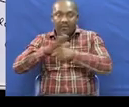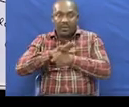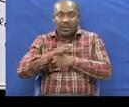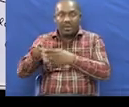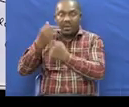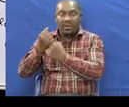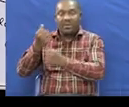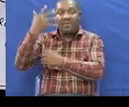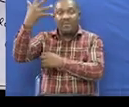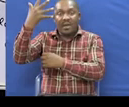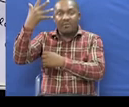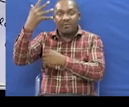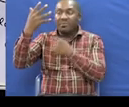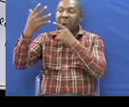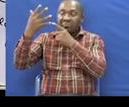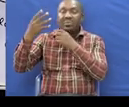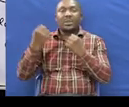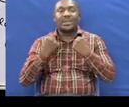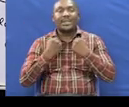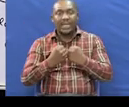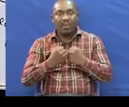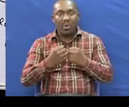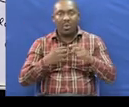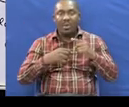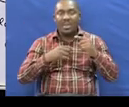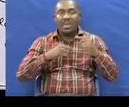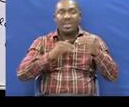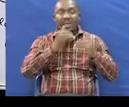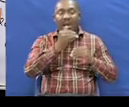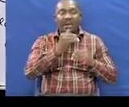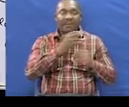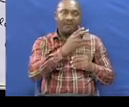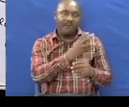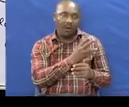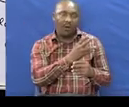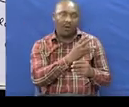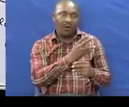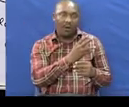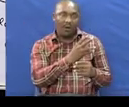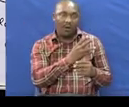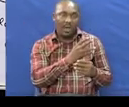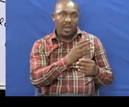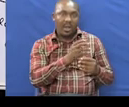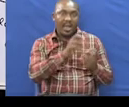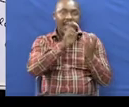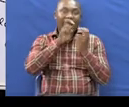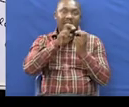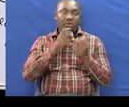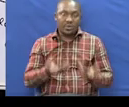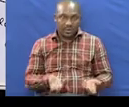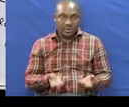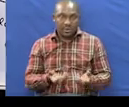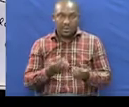the expected is argon 3d9 4s2, and unexpected one, as according to